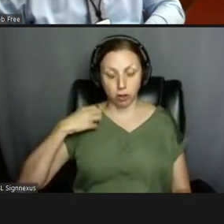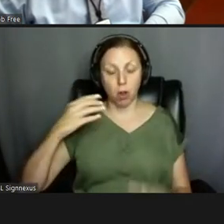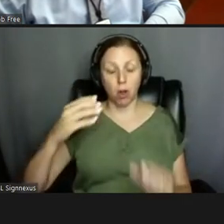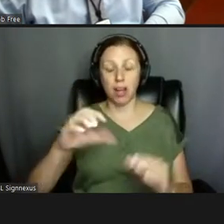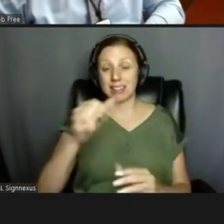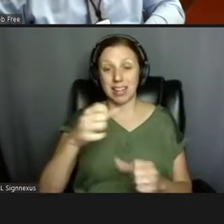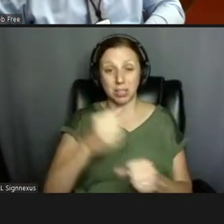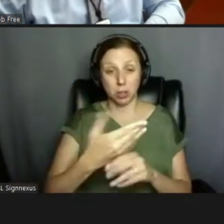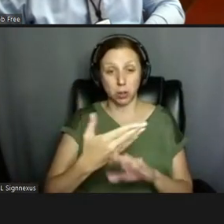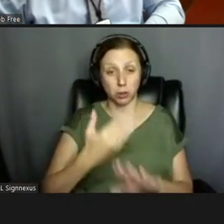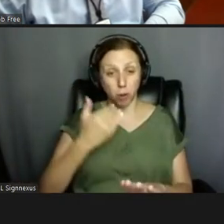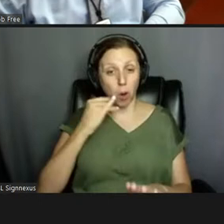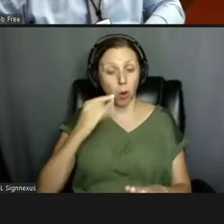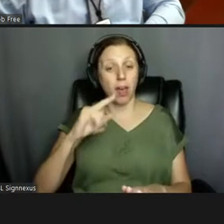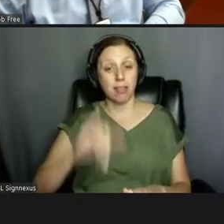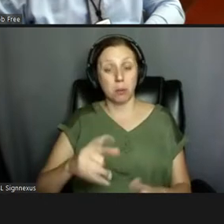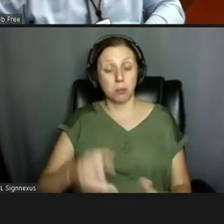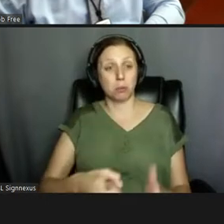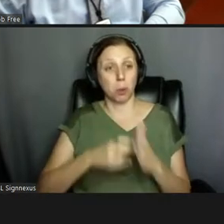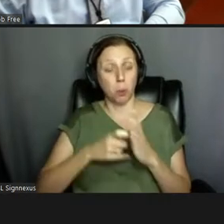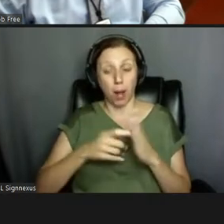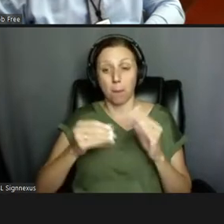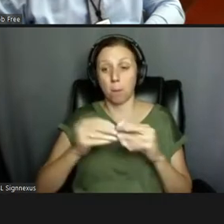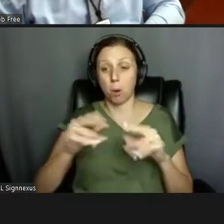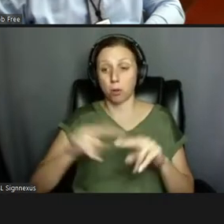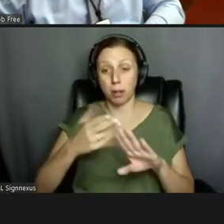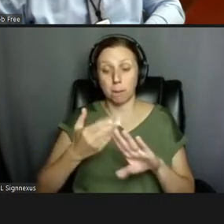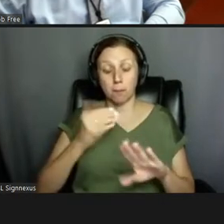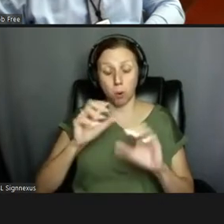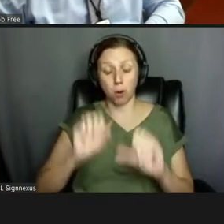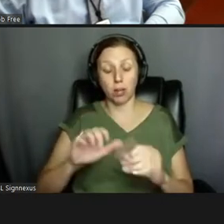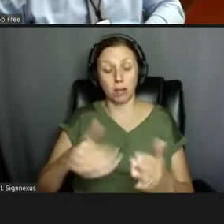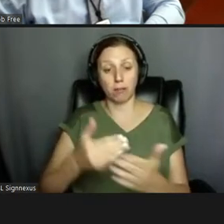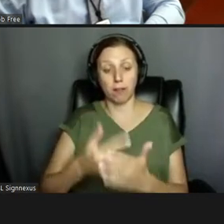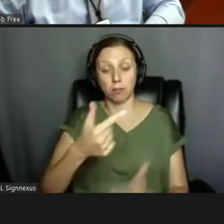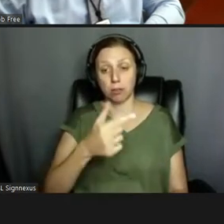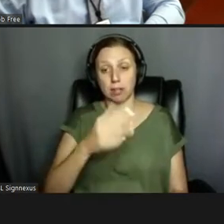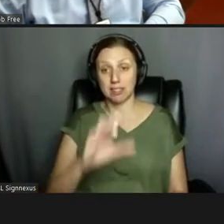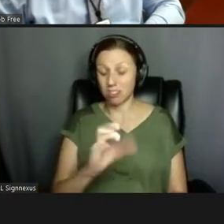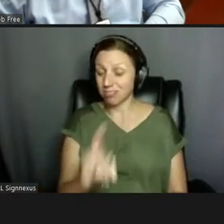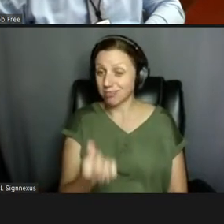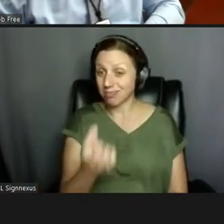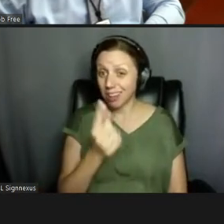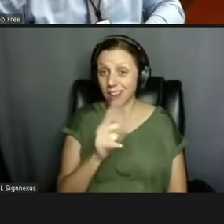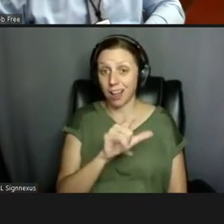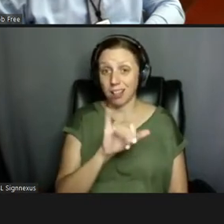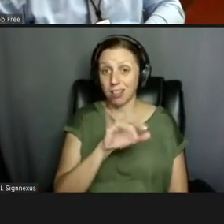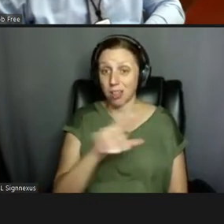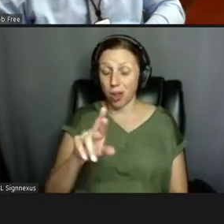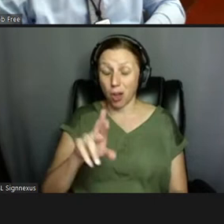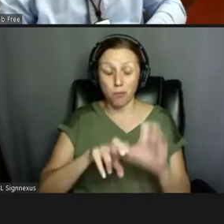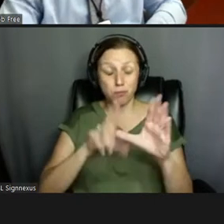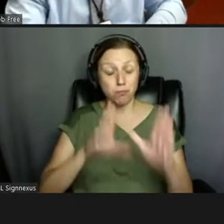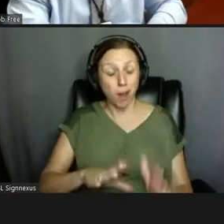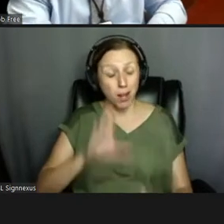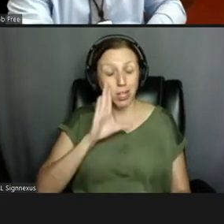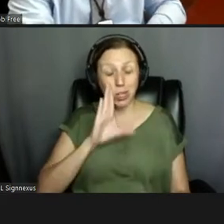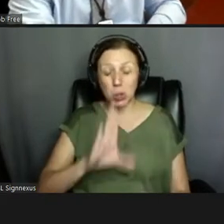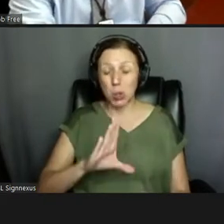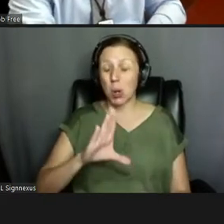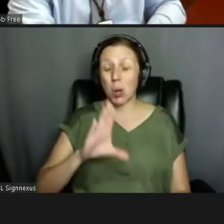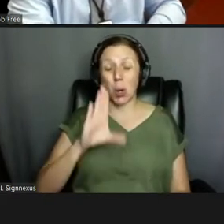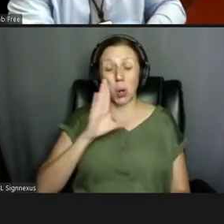Central could begin. A price will be paid by Long Island Railroad riders for every day this continues